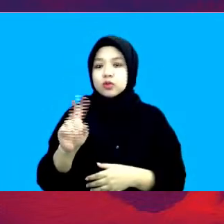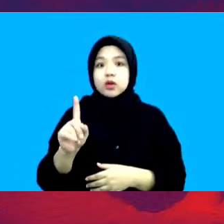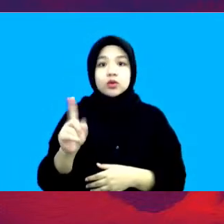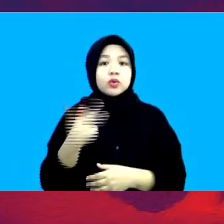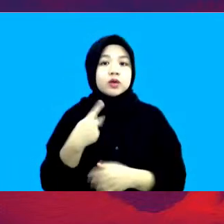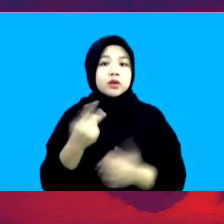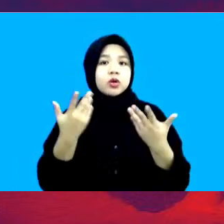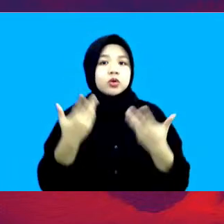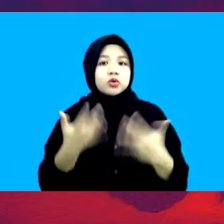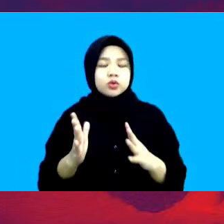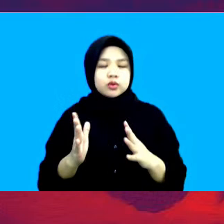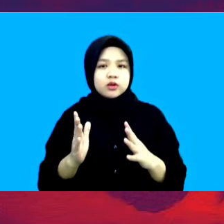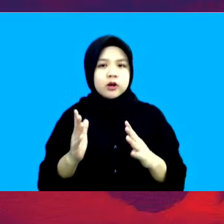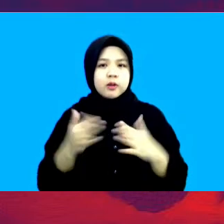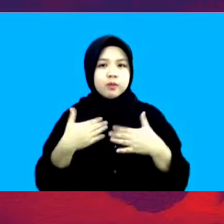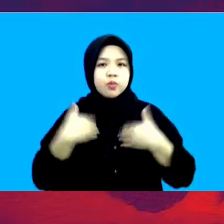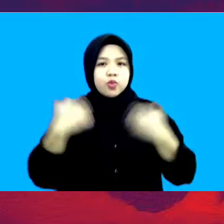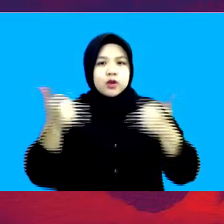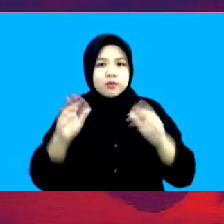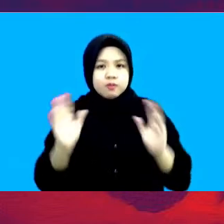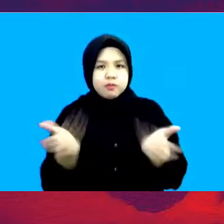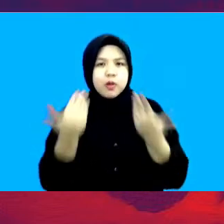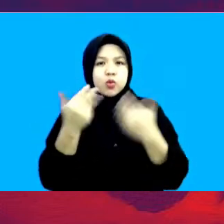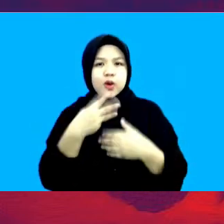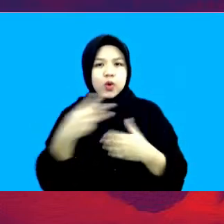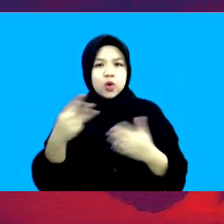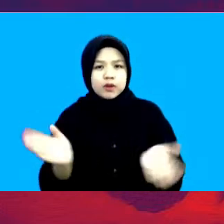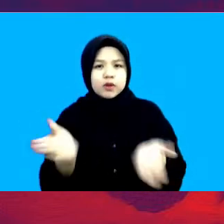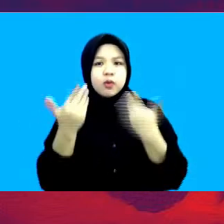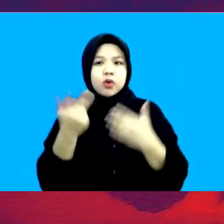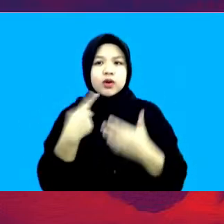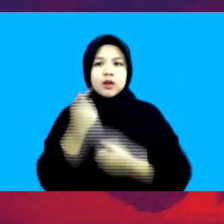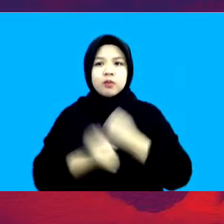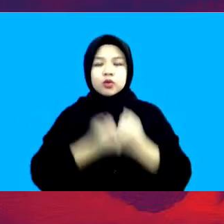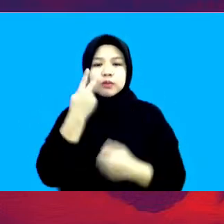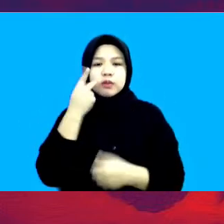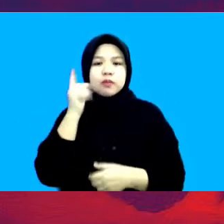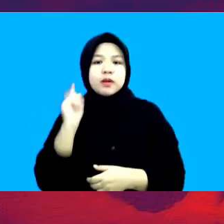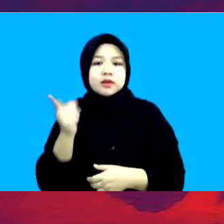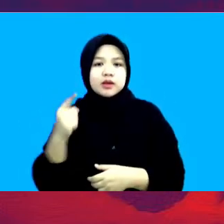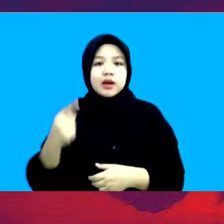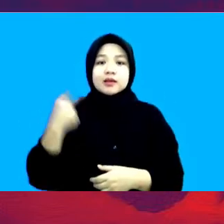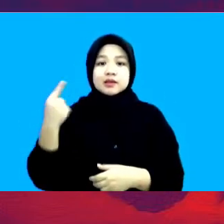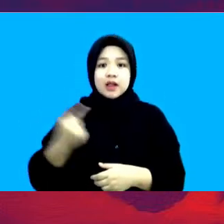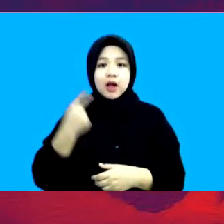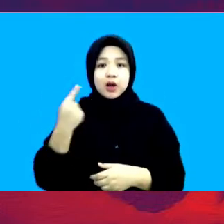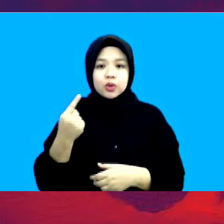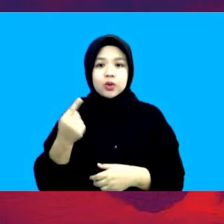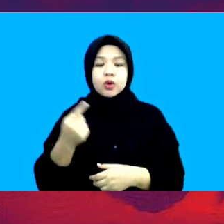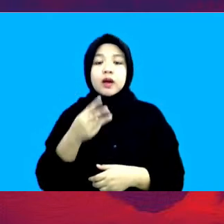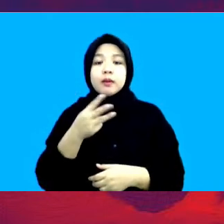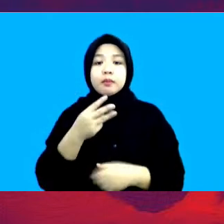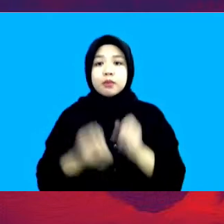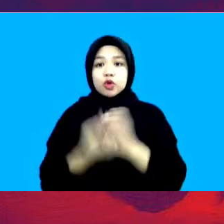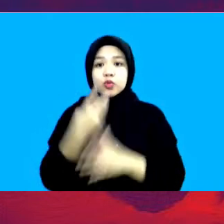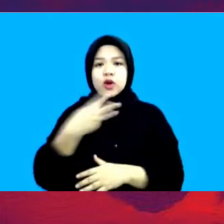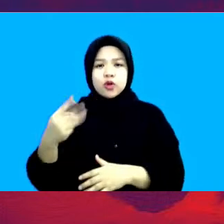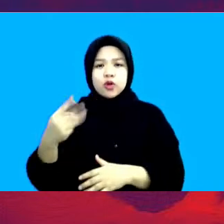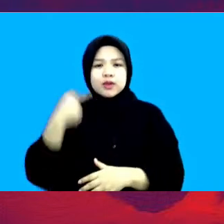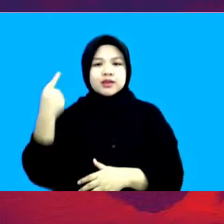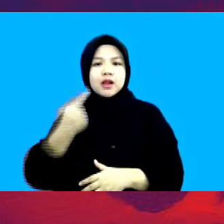this recovery and rebound of economy, we are trying to make sure always that our economic growth will be always accompanied